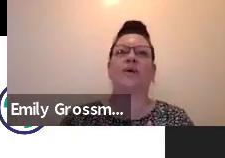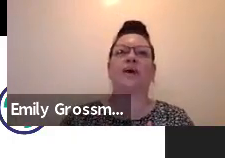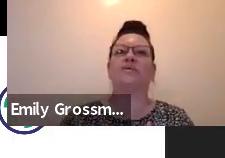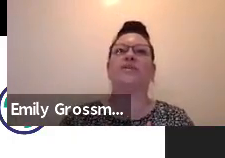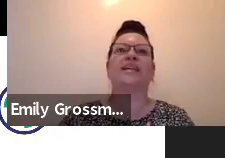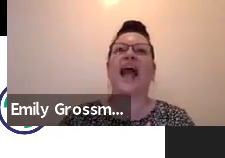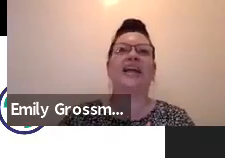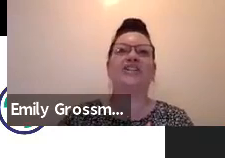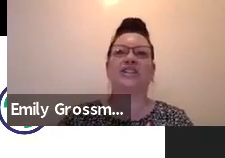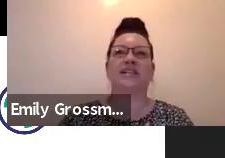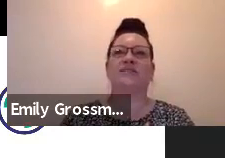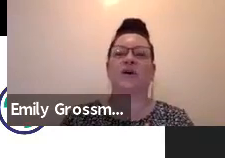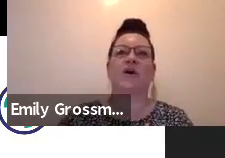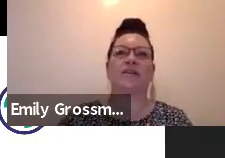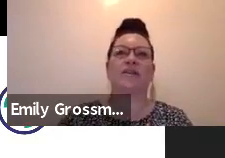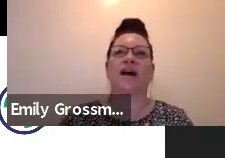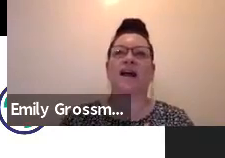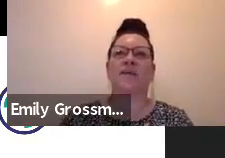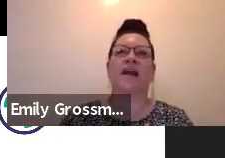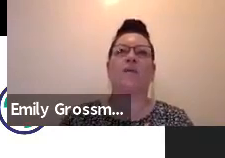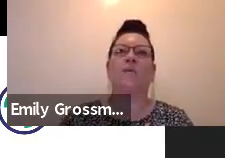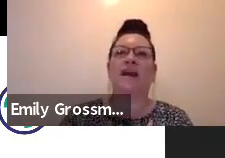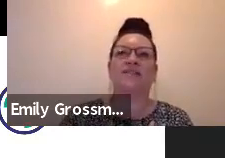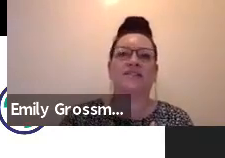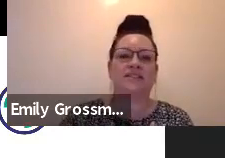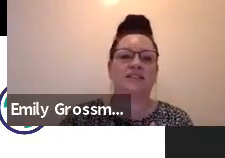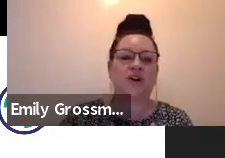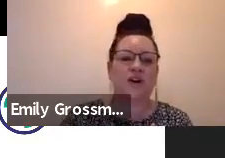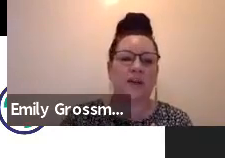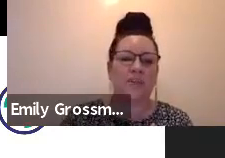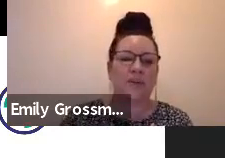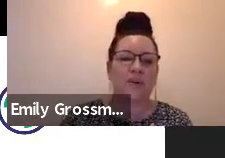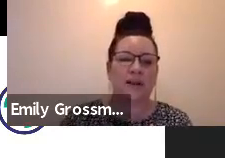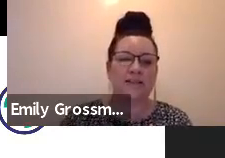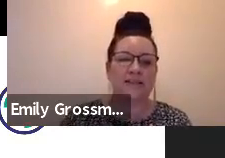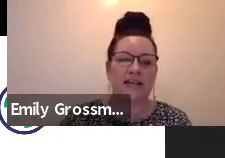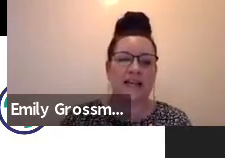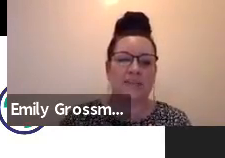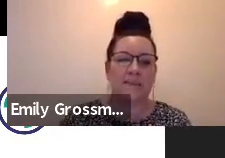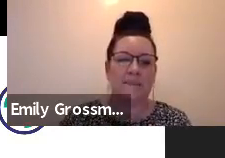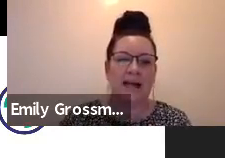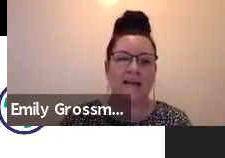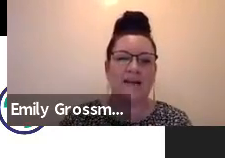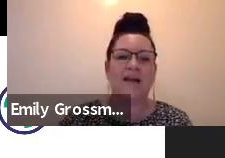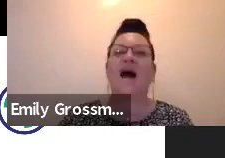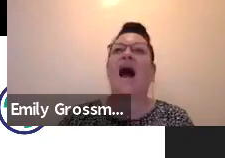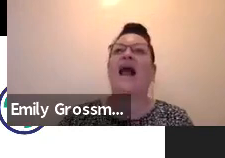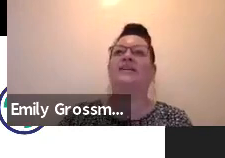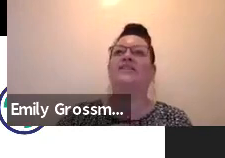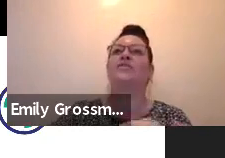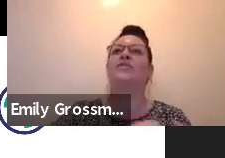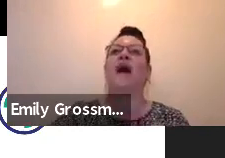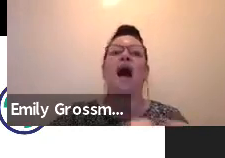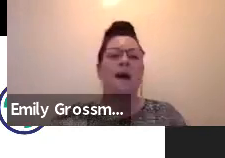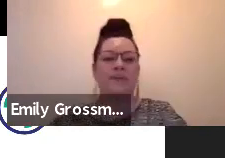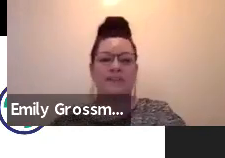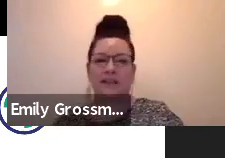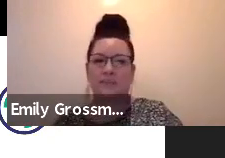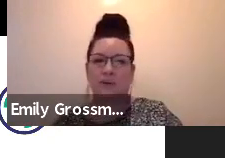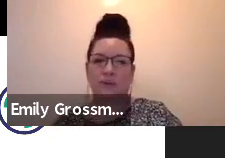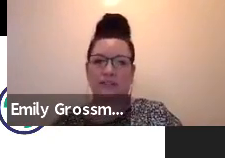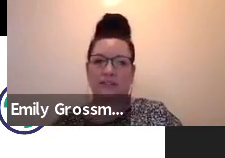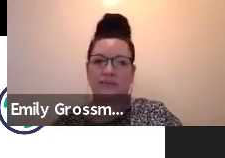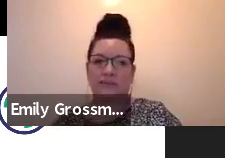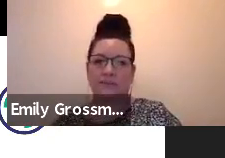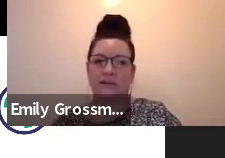wanted to do, I was feeling anxious all the time and I wanted to just curl up in a ball and stay in my bed. I had to do the